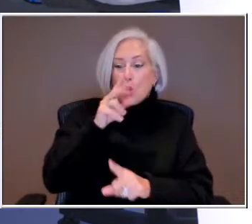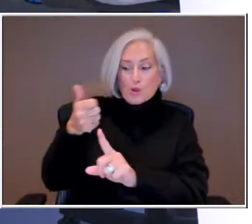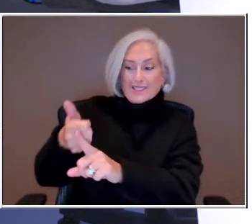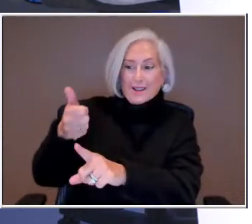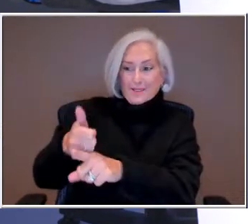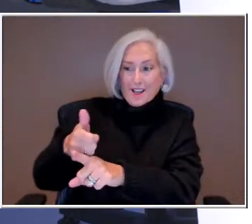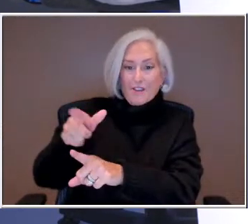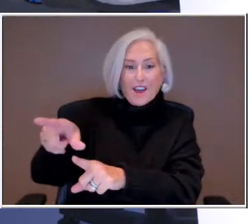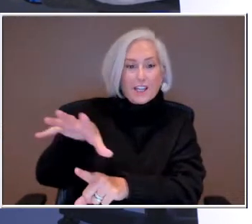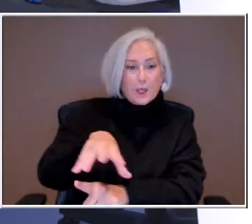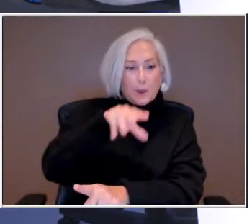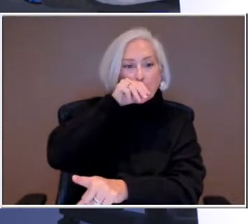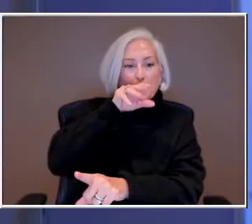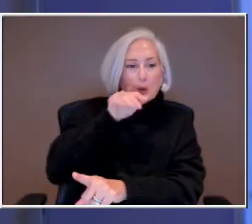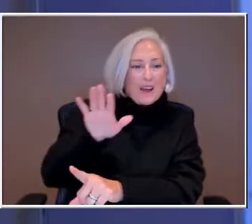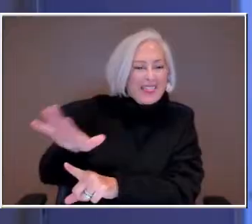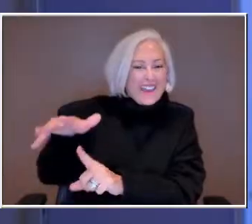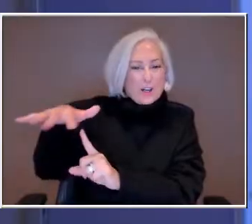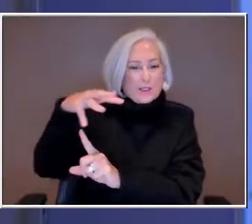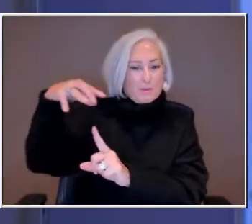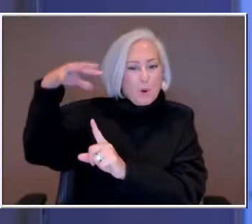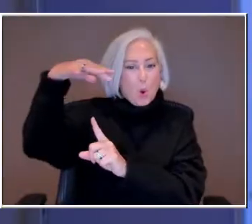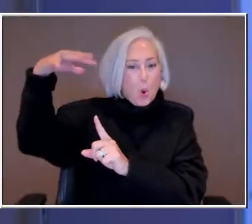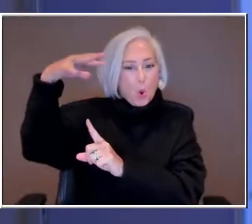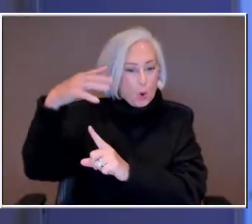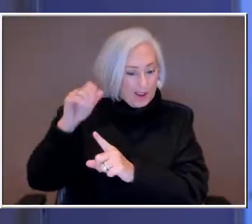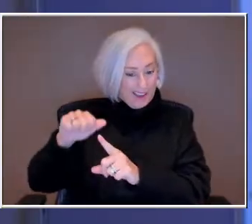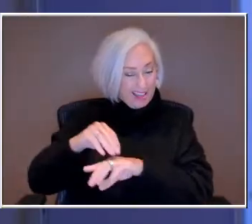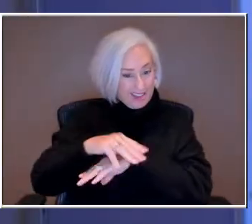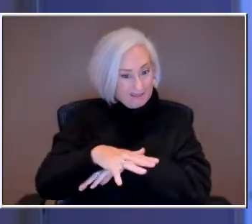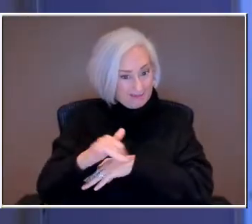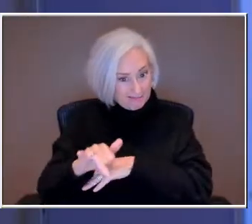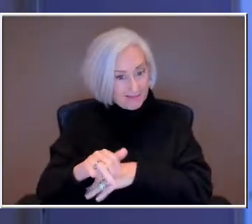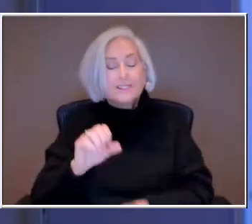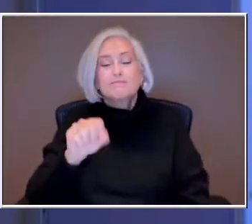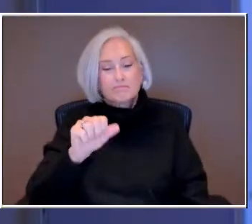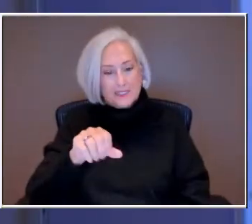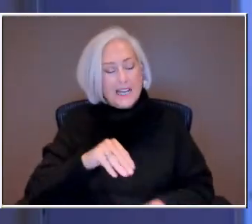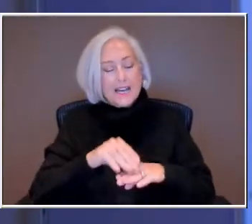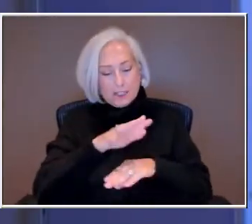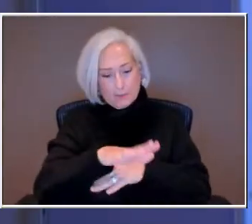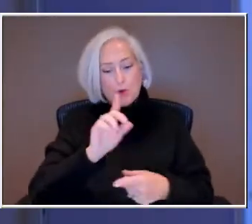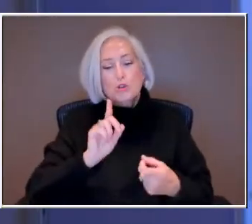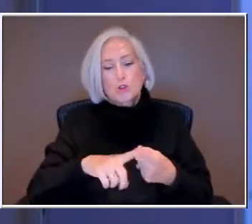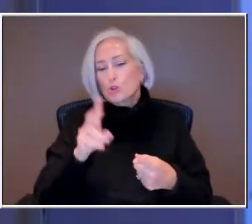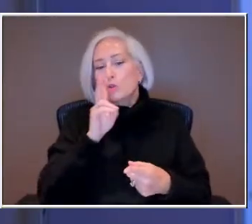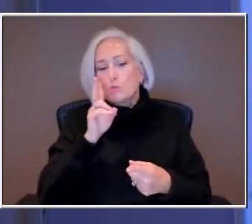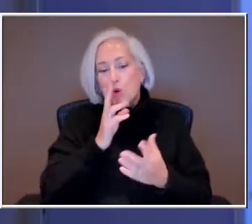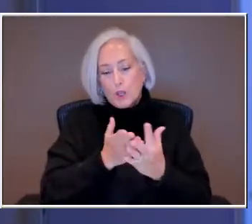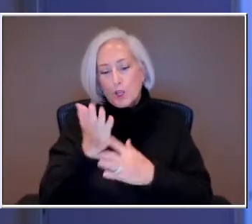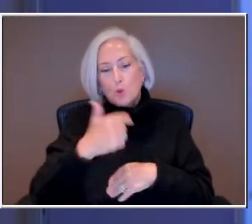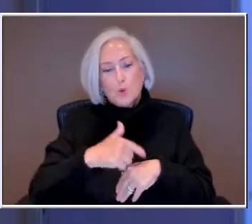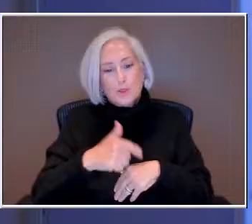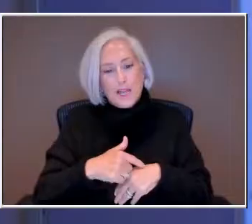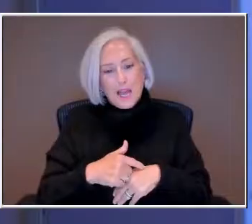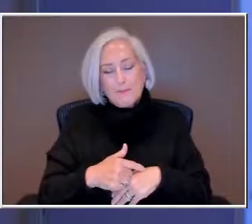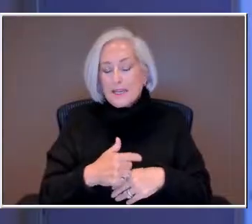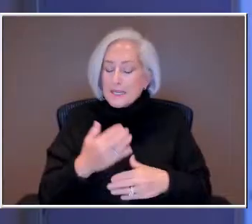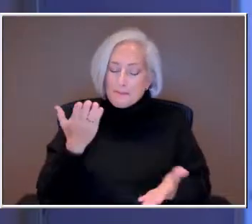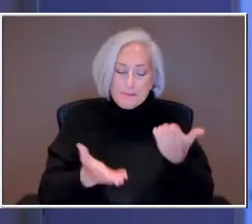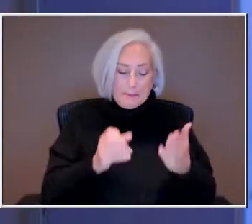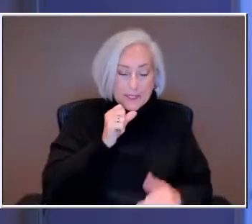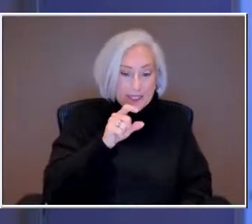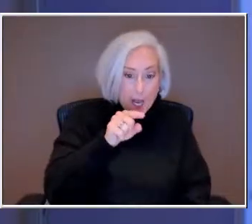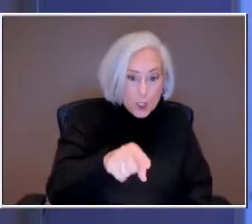Yeah, it can. I mean, again, it's exposure to smoking over time, that increases your risk, even if it's not you who's smoking. But if you're in an environment